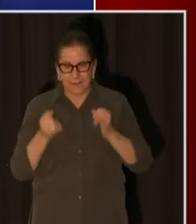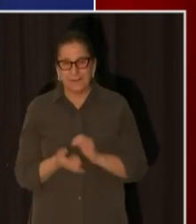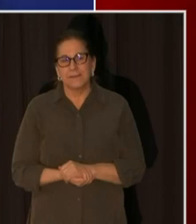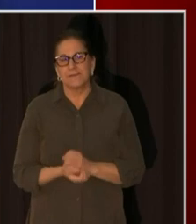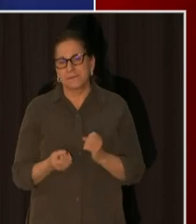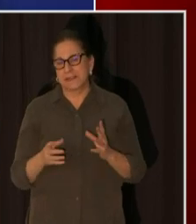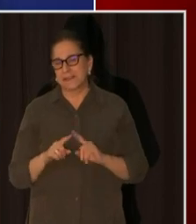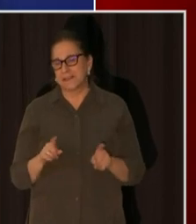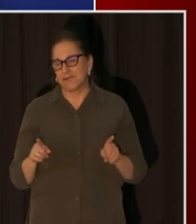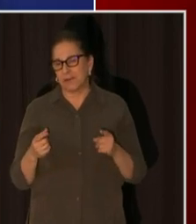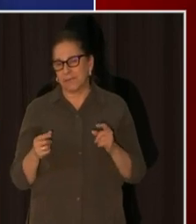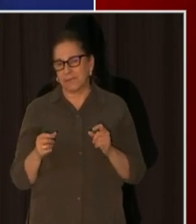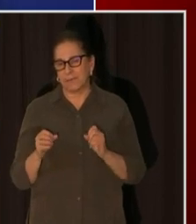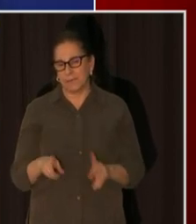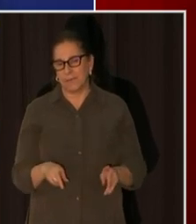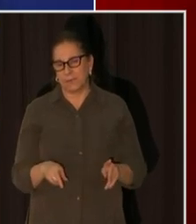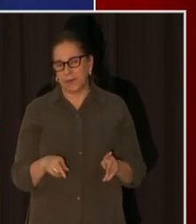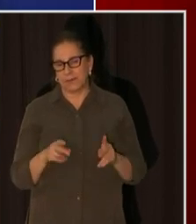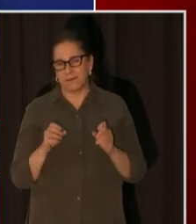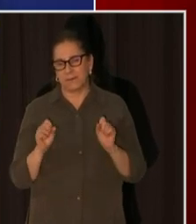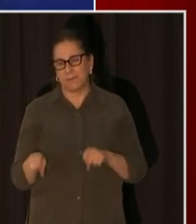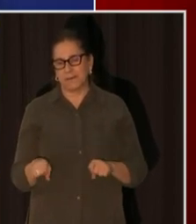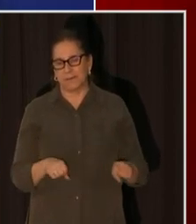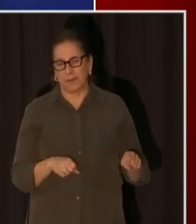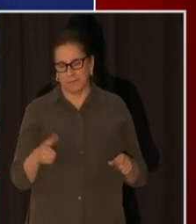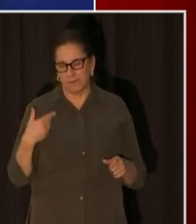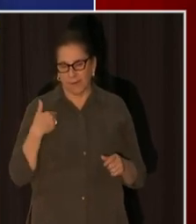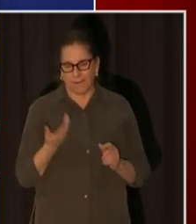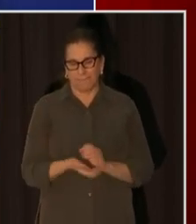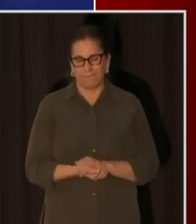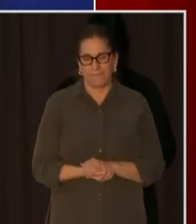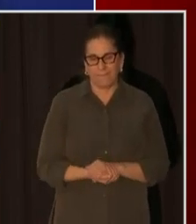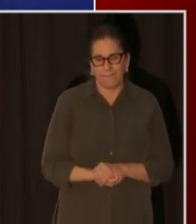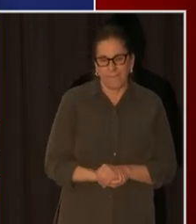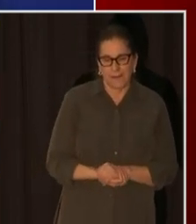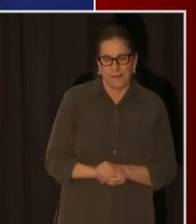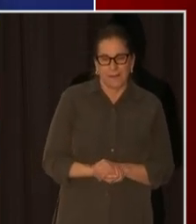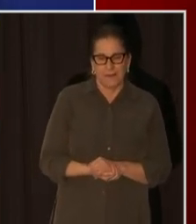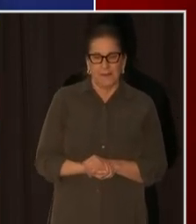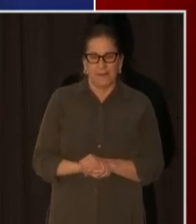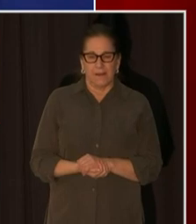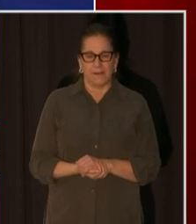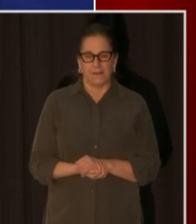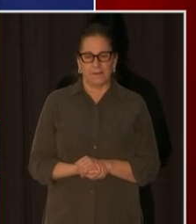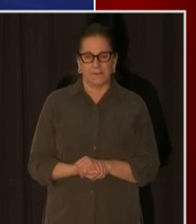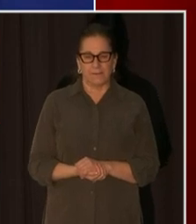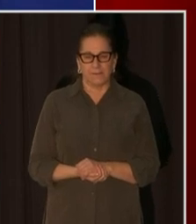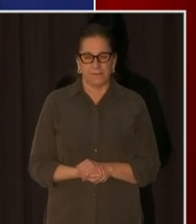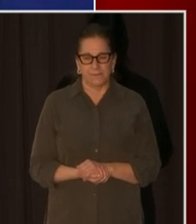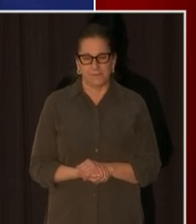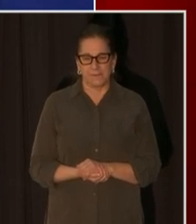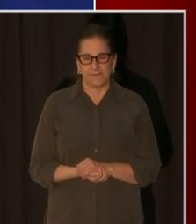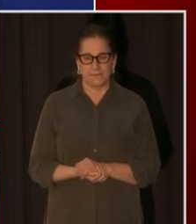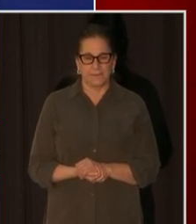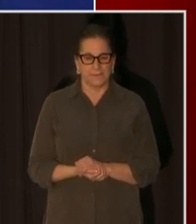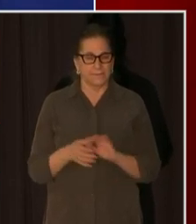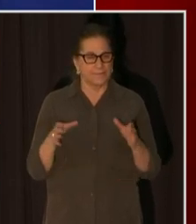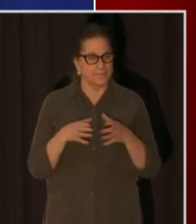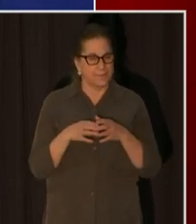yes, we're going to have to work on long-term and short-term solutions simultaneously, but I'm encouraging people,